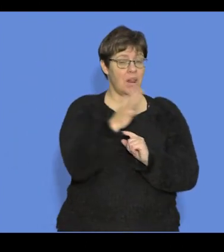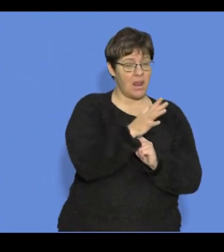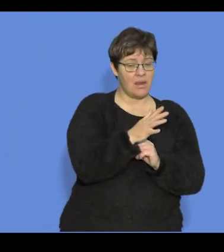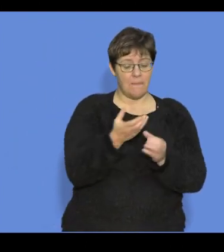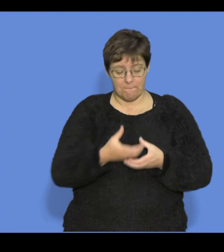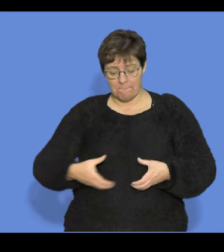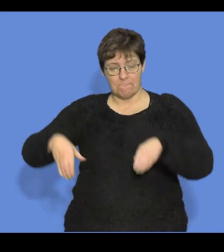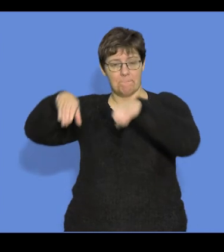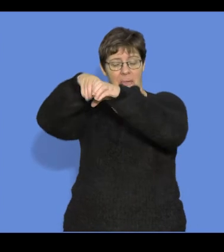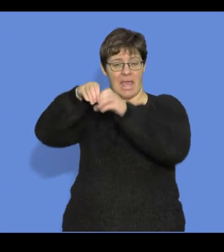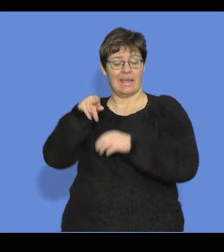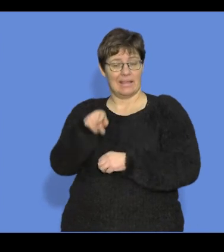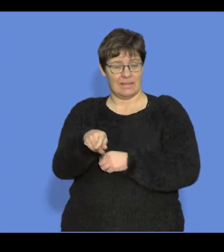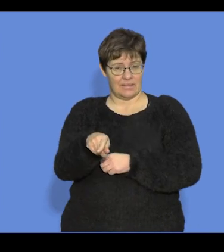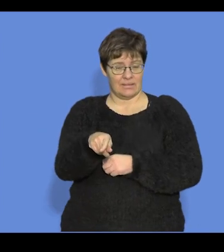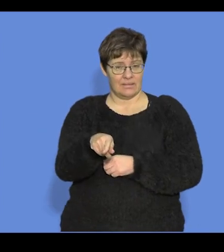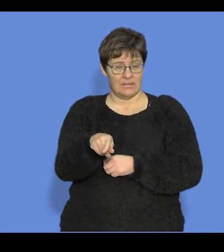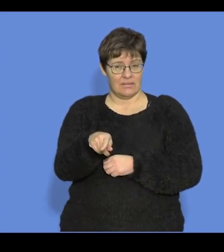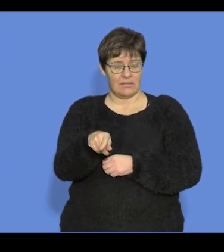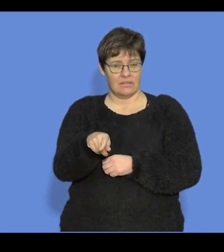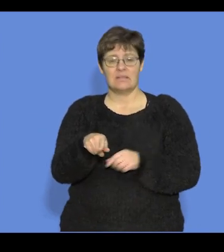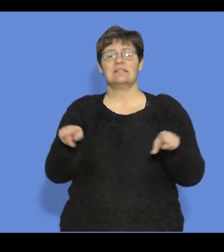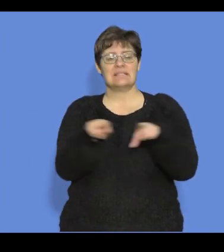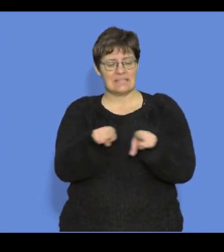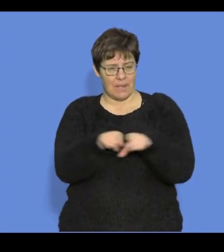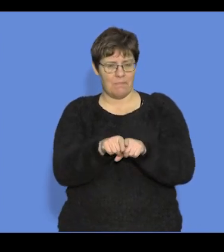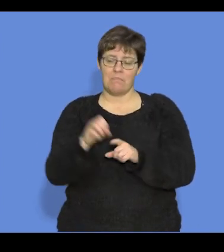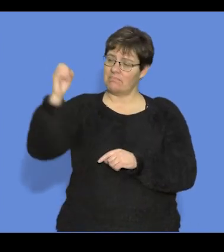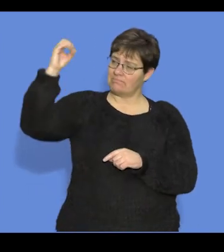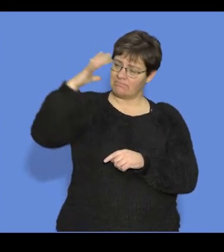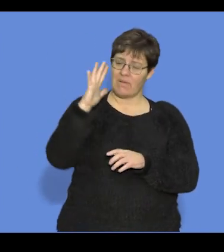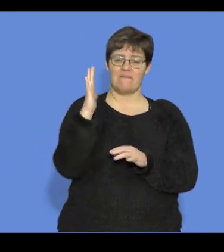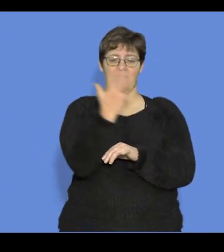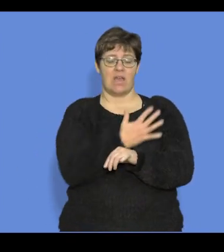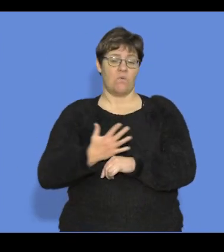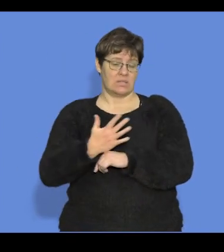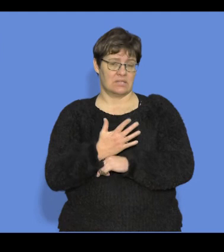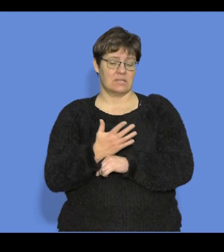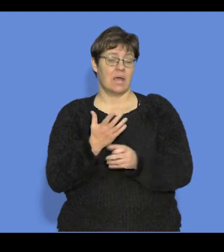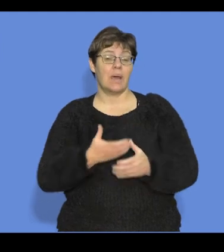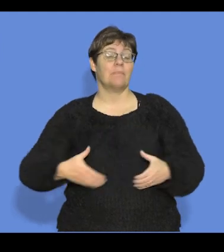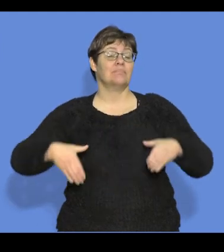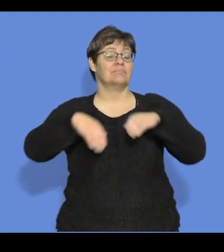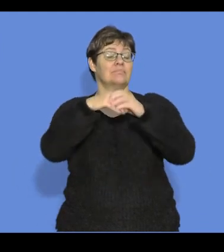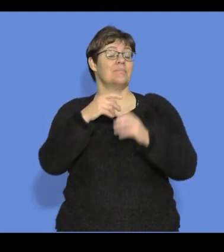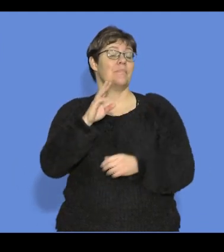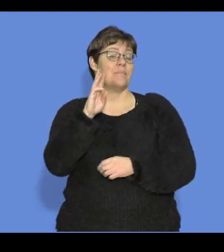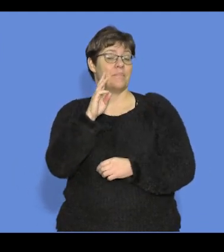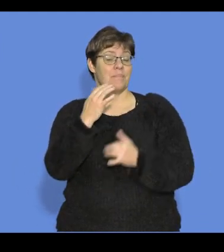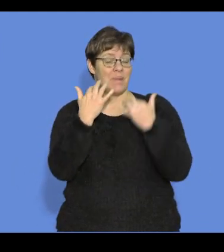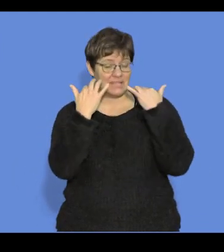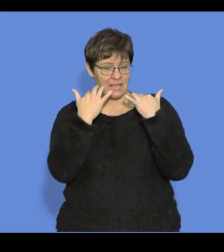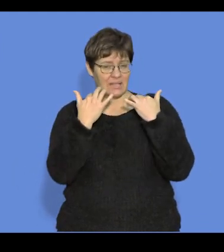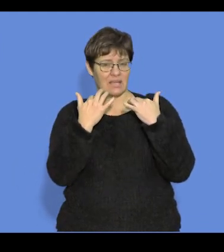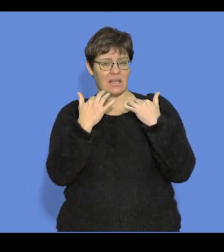bag and placed also in the sun for 5 hours, but the plastic bag changes one